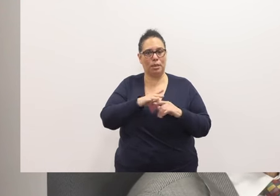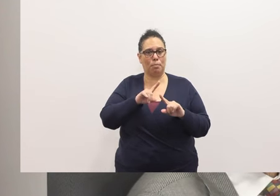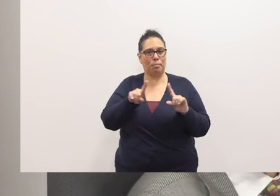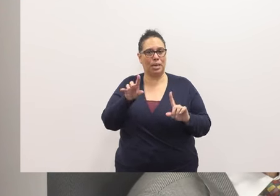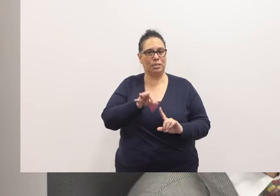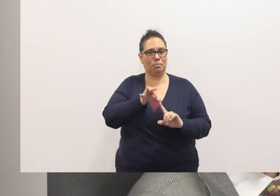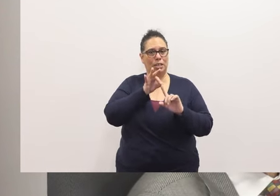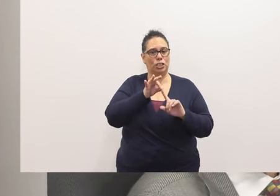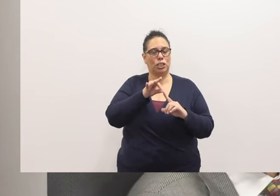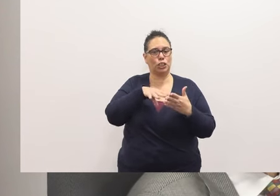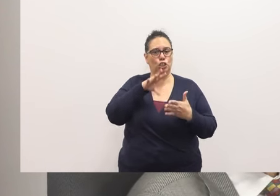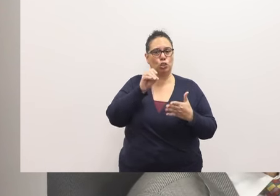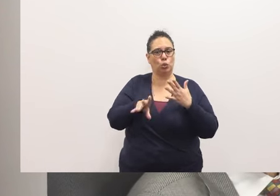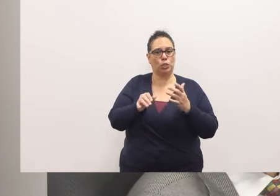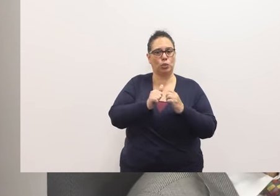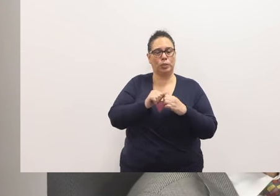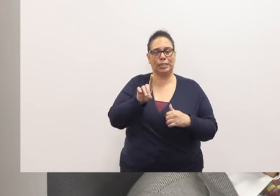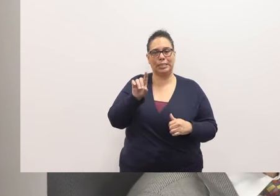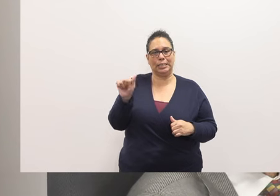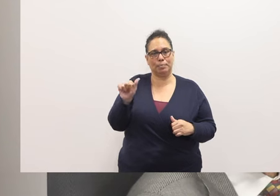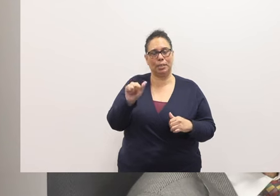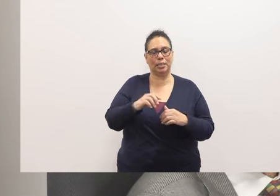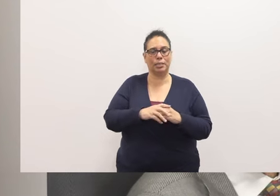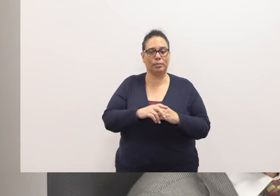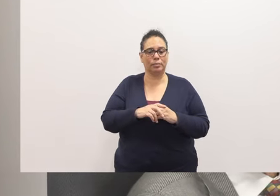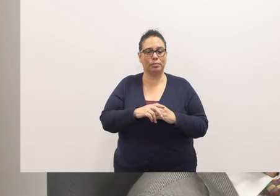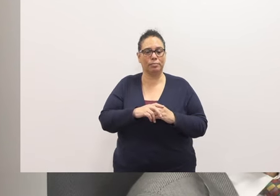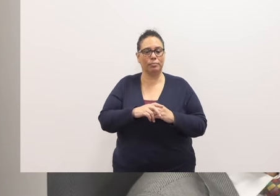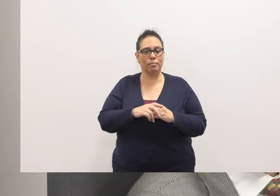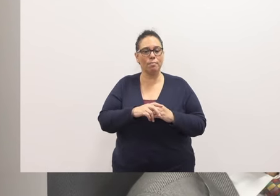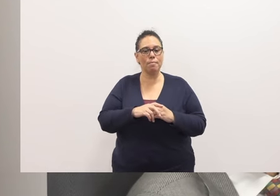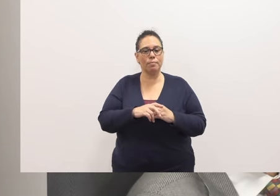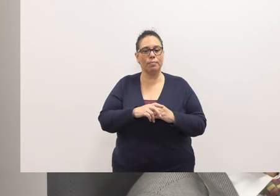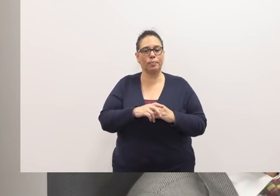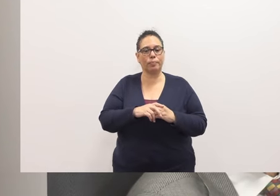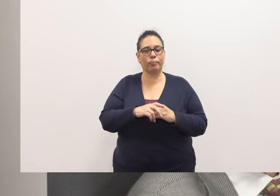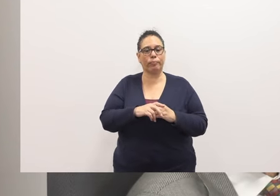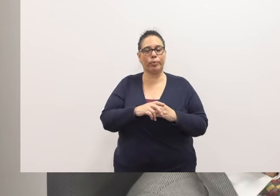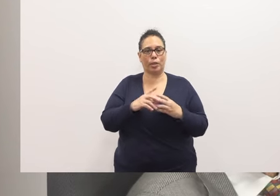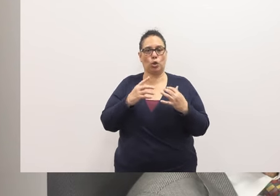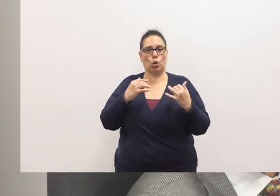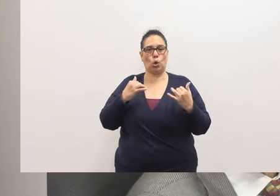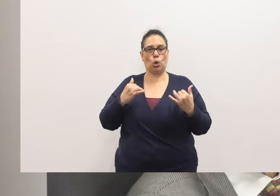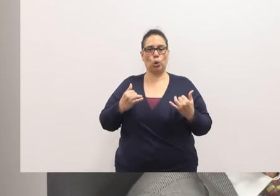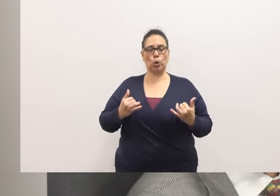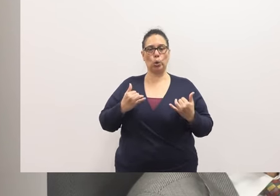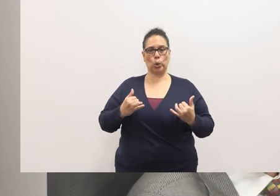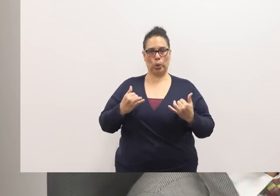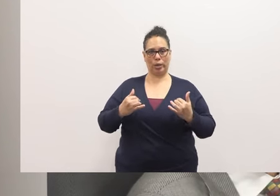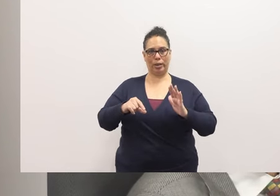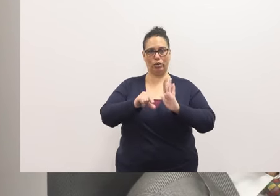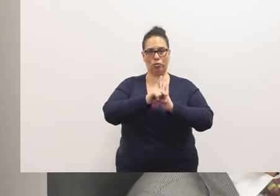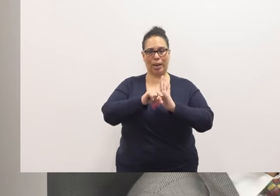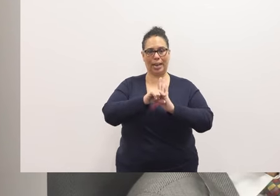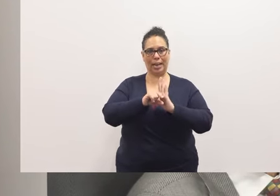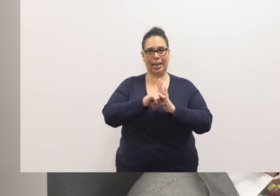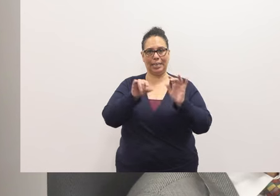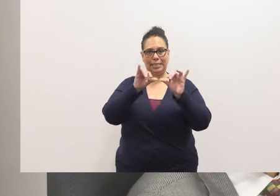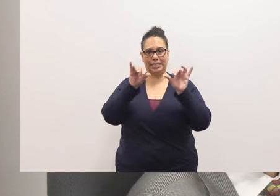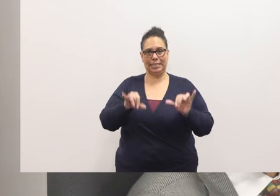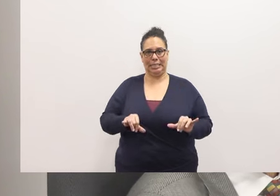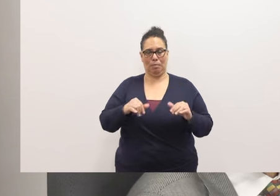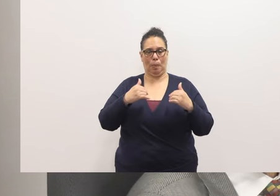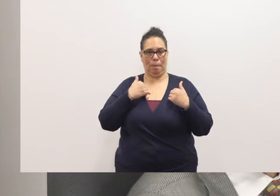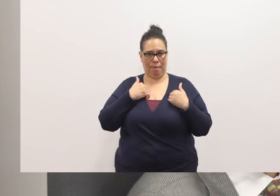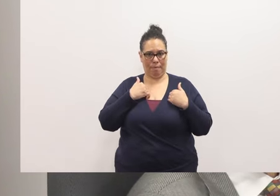especially students with disabilities. And so, in other words, the current grading system that we